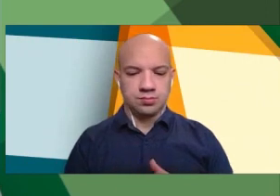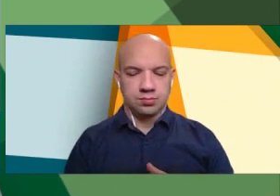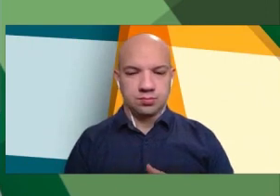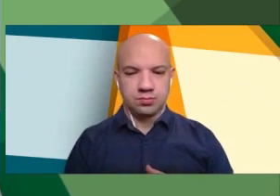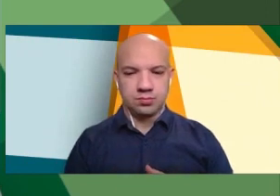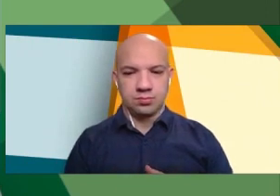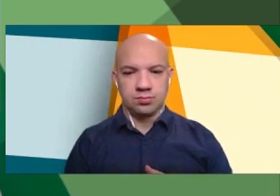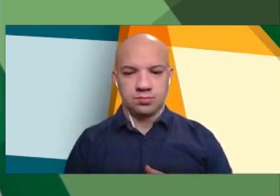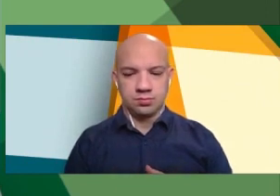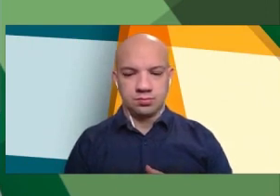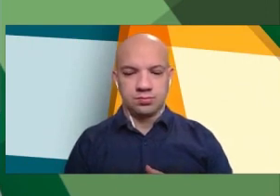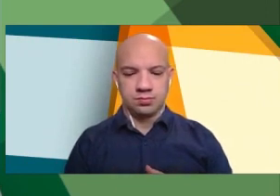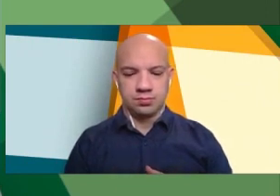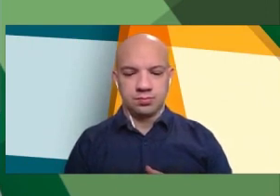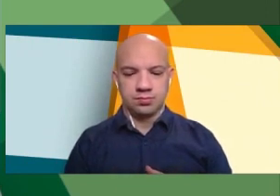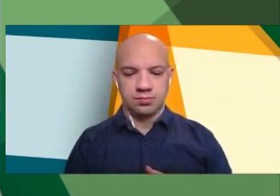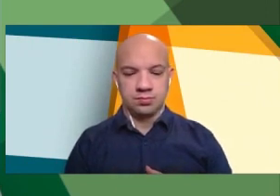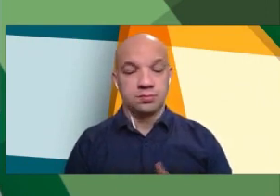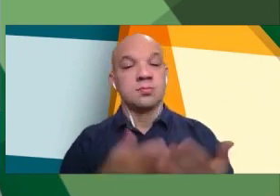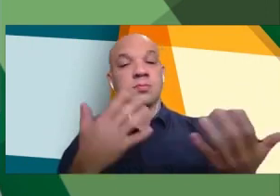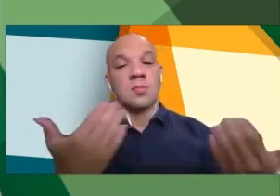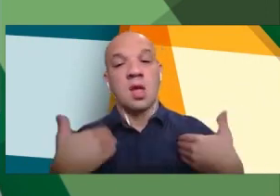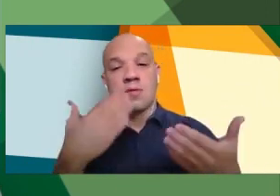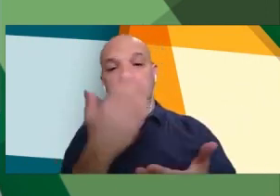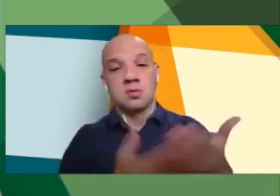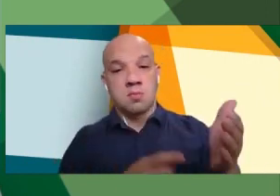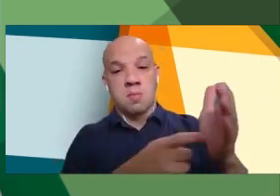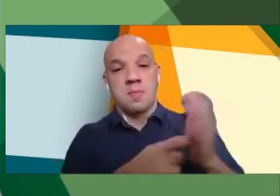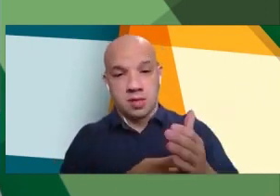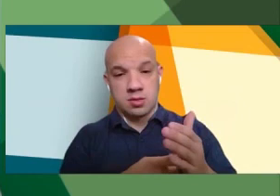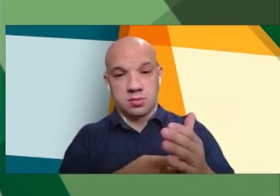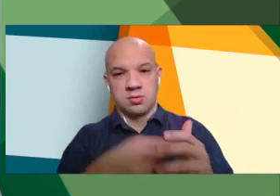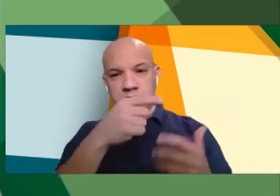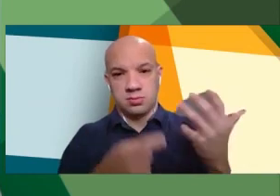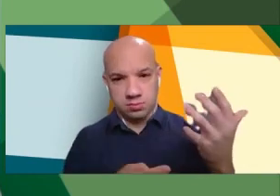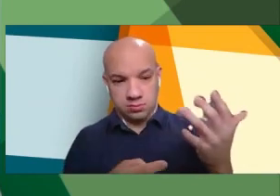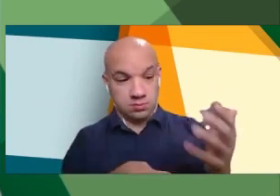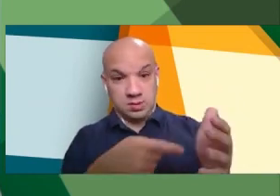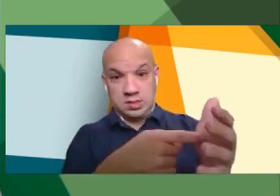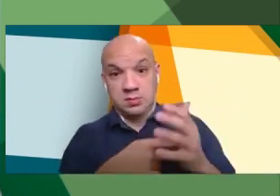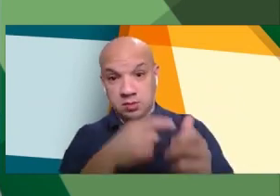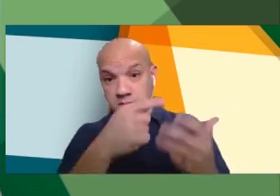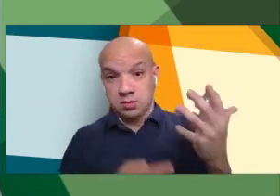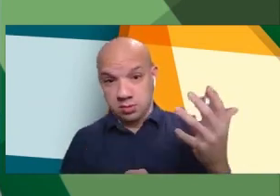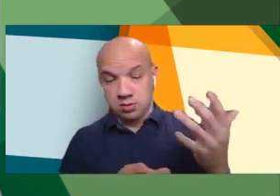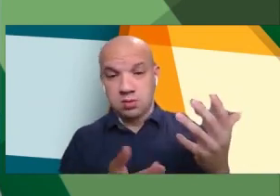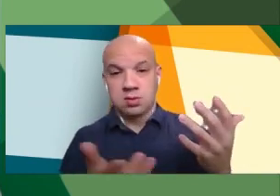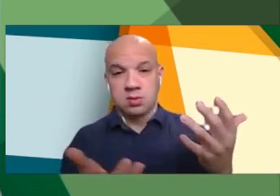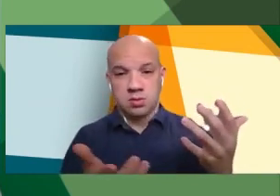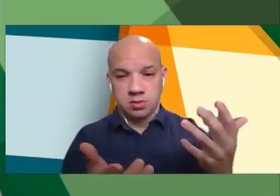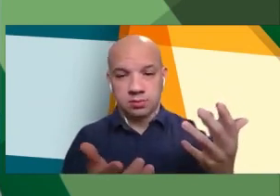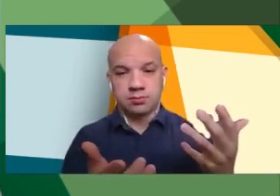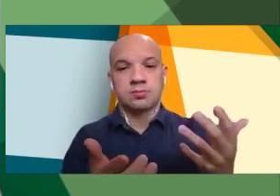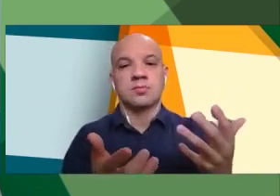evaluation criteria. First, you have the mandatory requirements, and these mandatory requirements would be scored as either pass